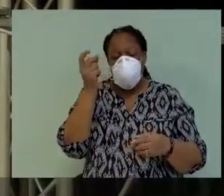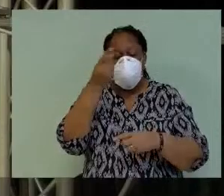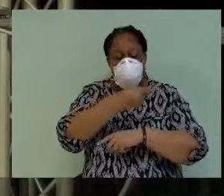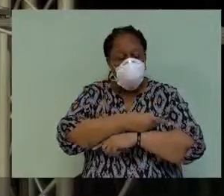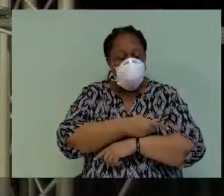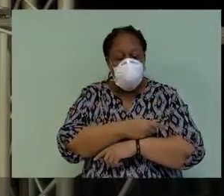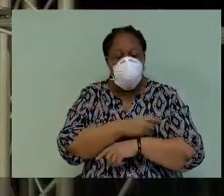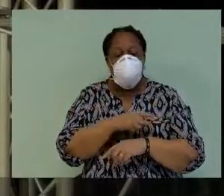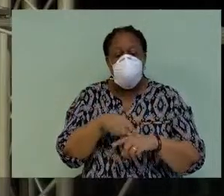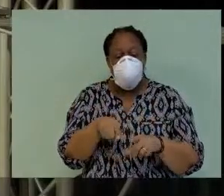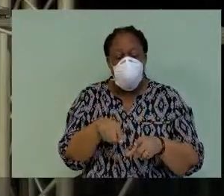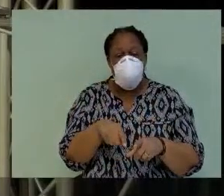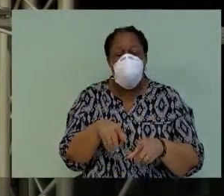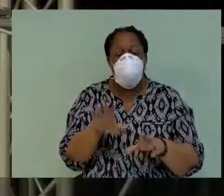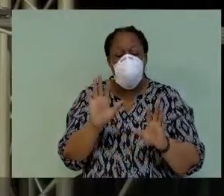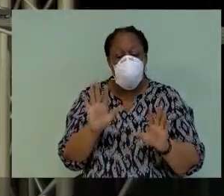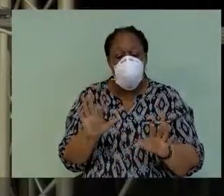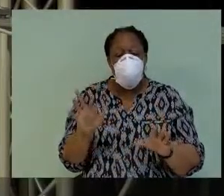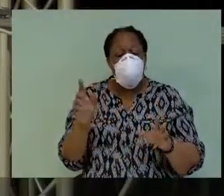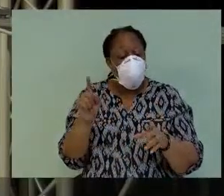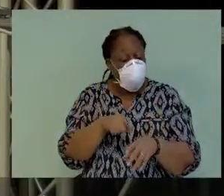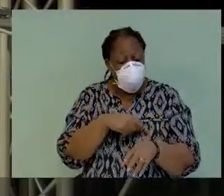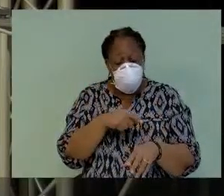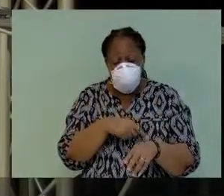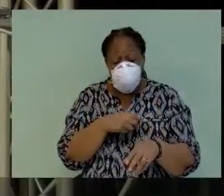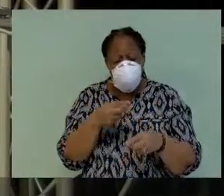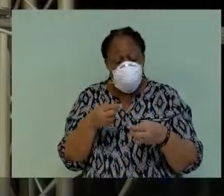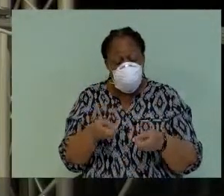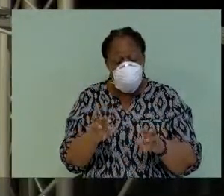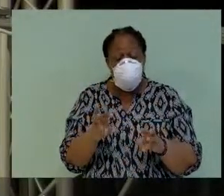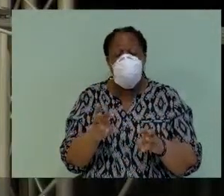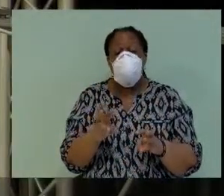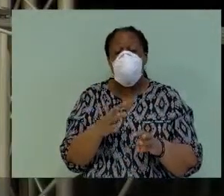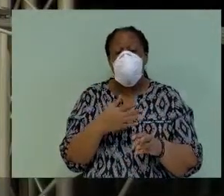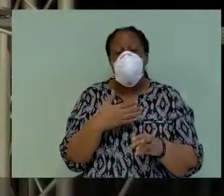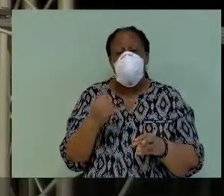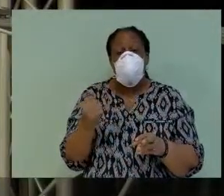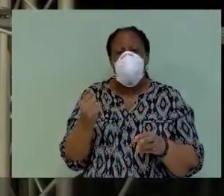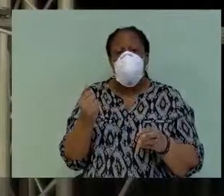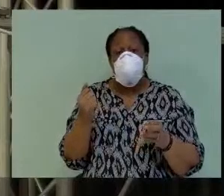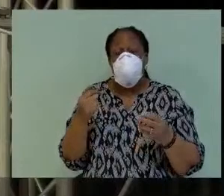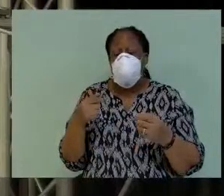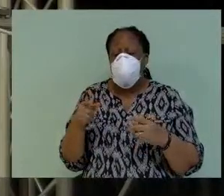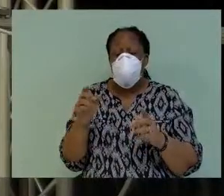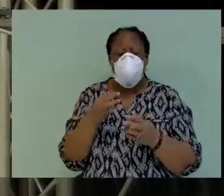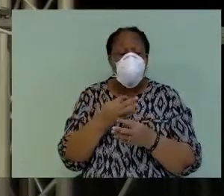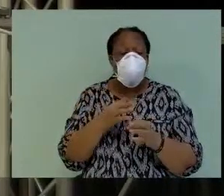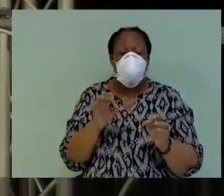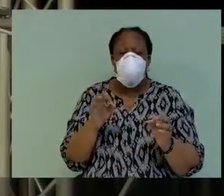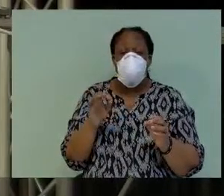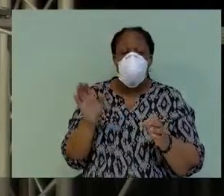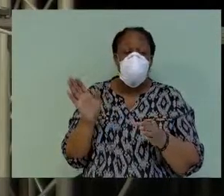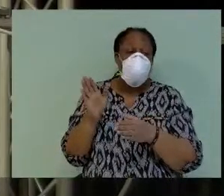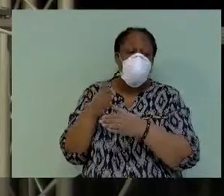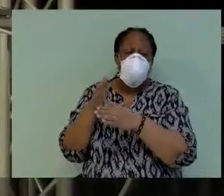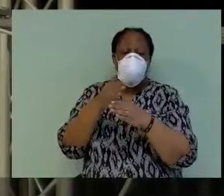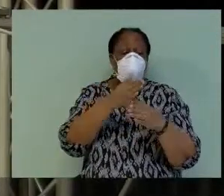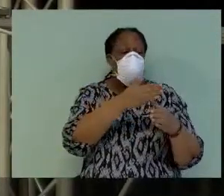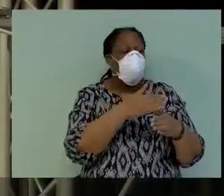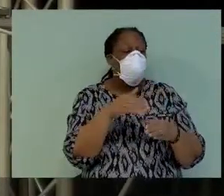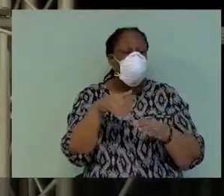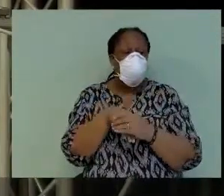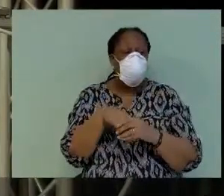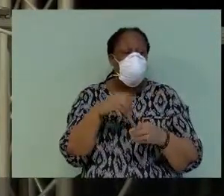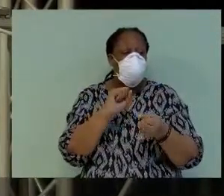recovered, I can tell you that the persons who were deemed recovered, they're free to mingle in society, and there should be no fear at all